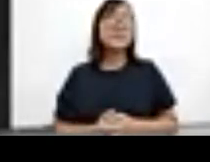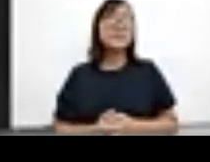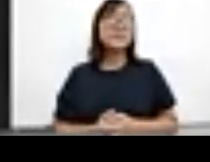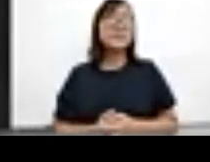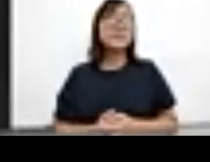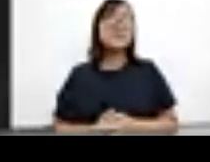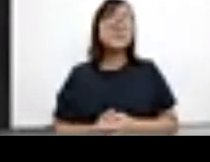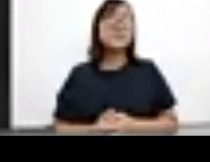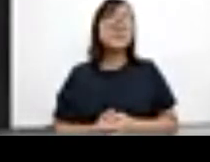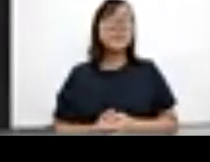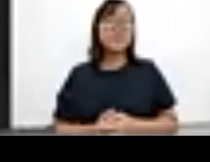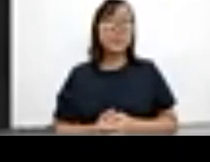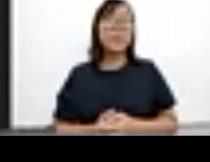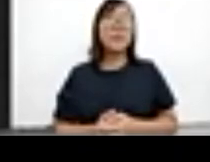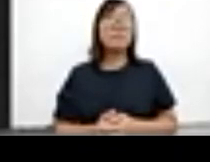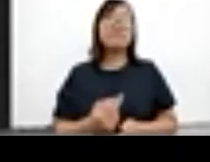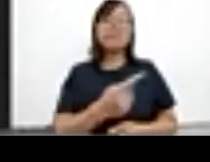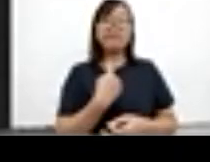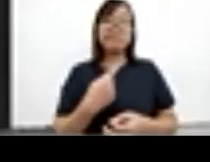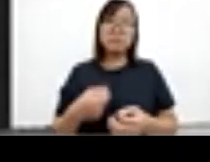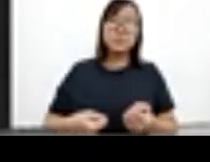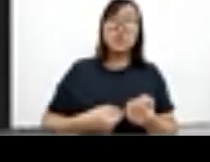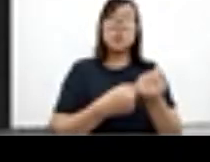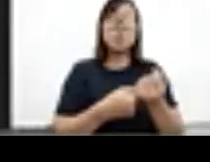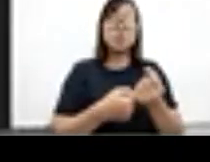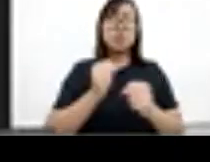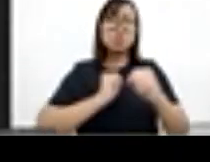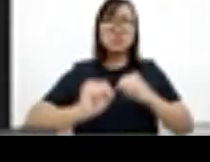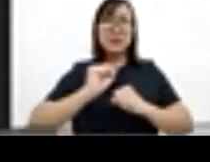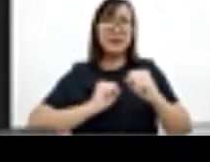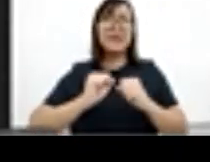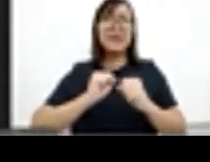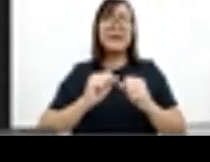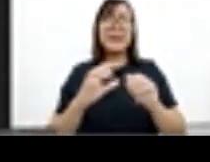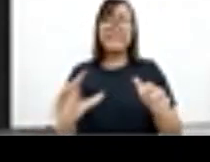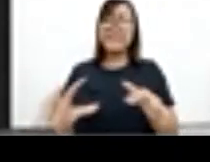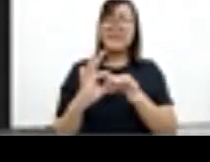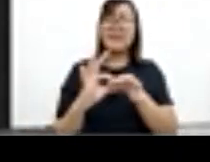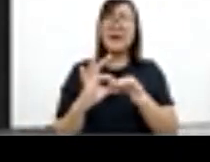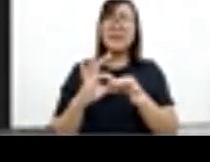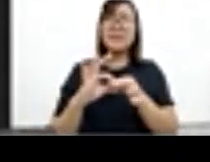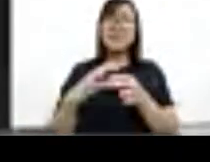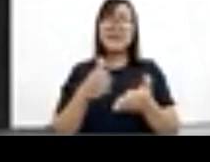endpoint sini ah Operation arrowhead